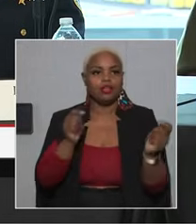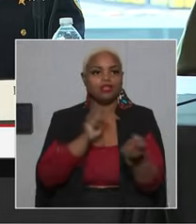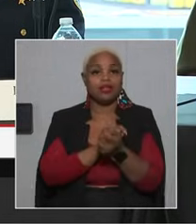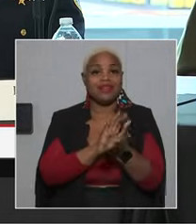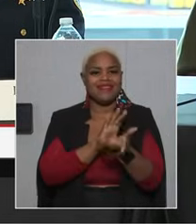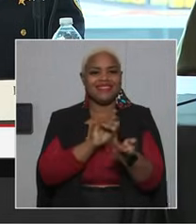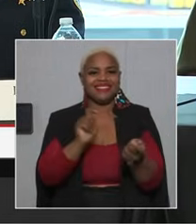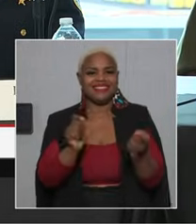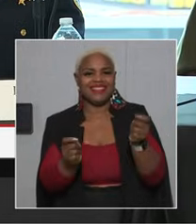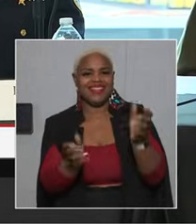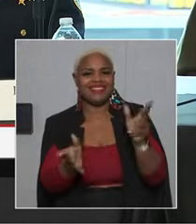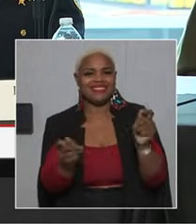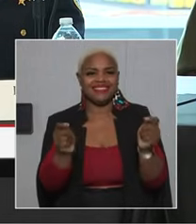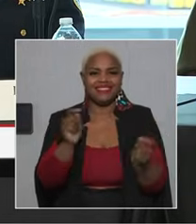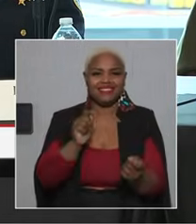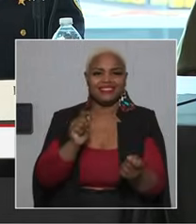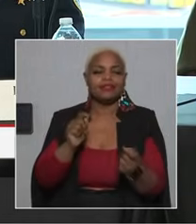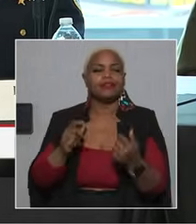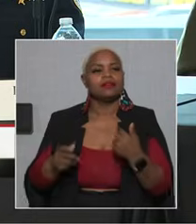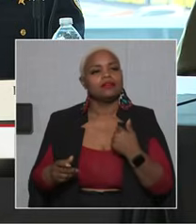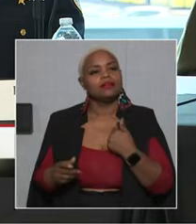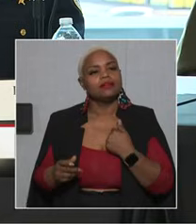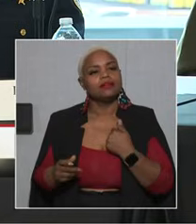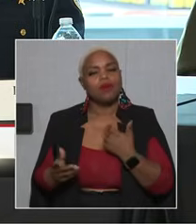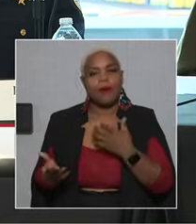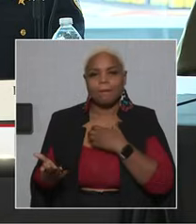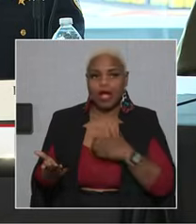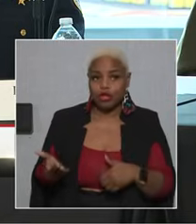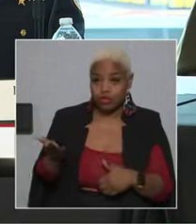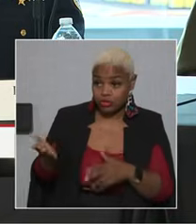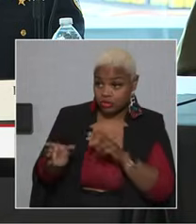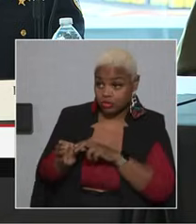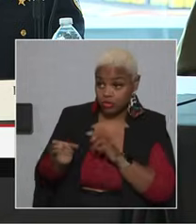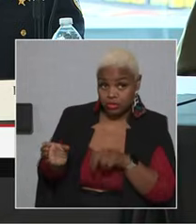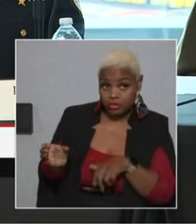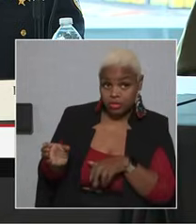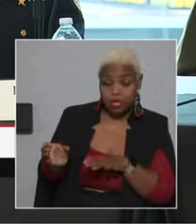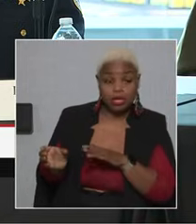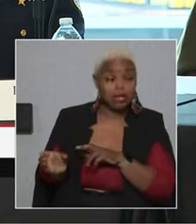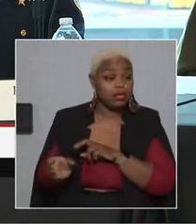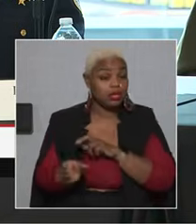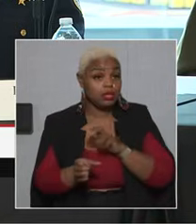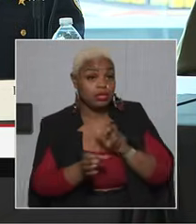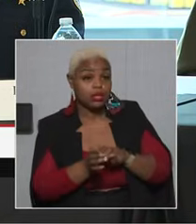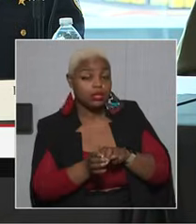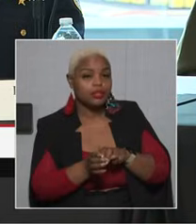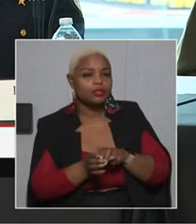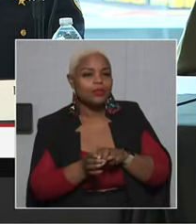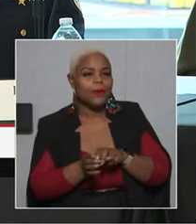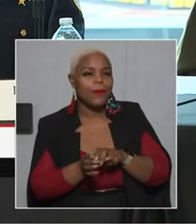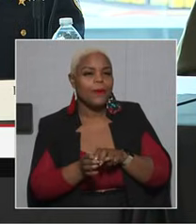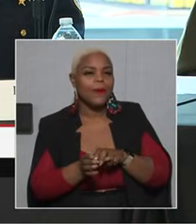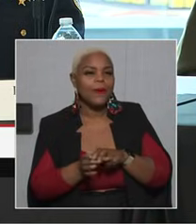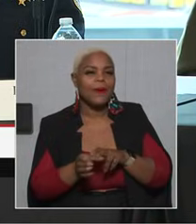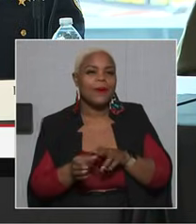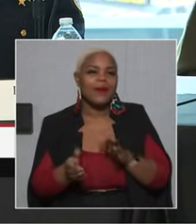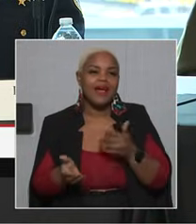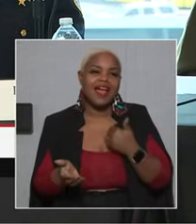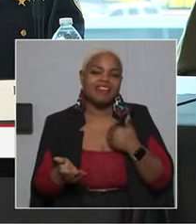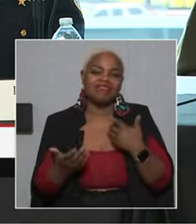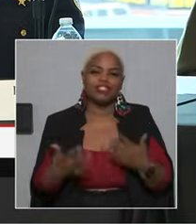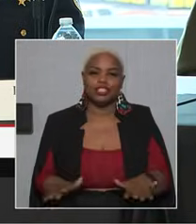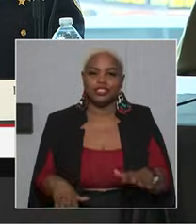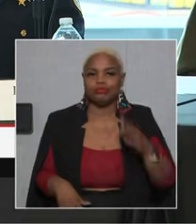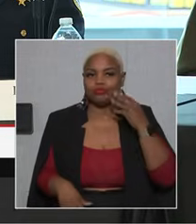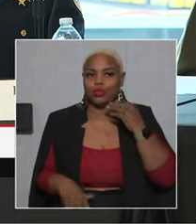for outgoing mayors, one of whom I was replacing. And so there are ways to approach this period